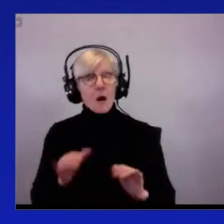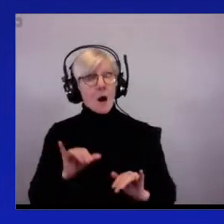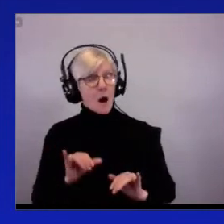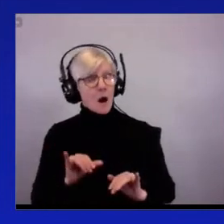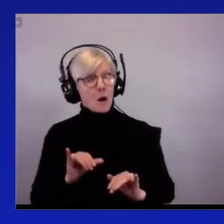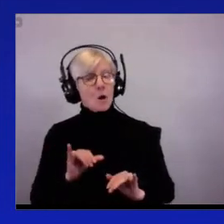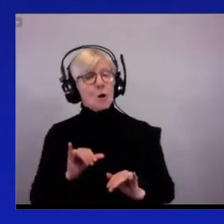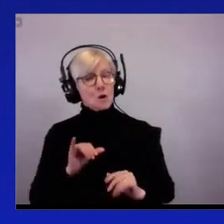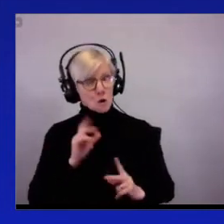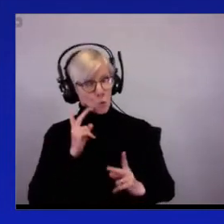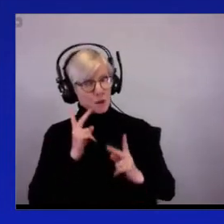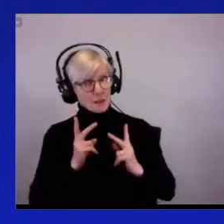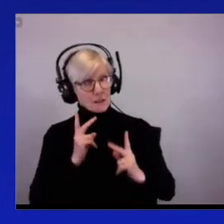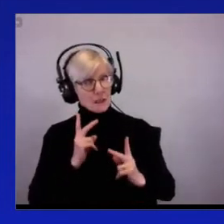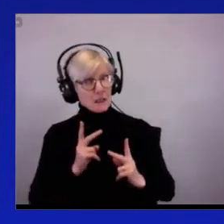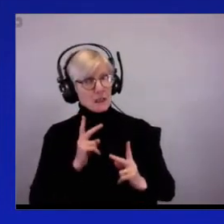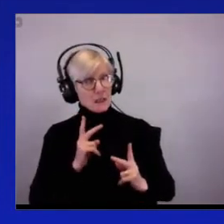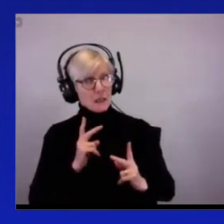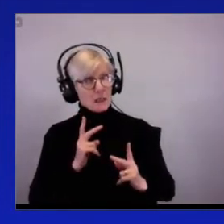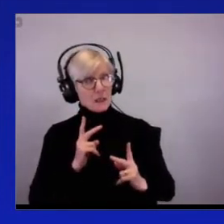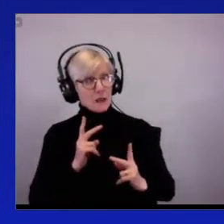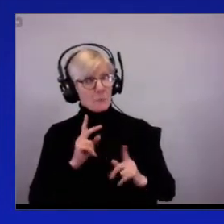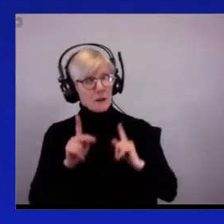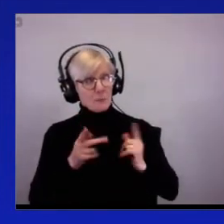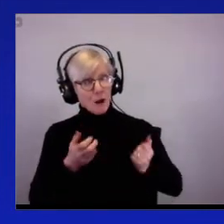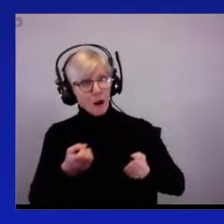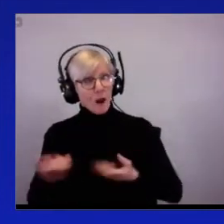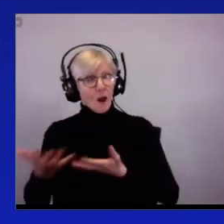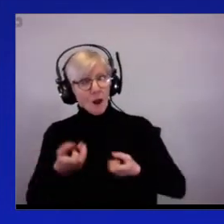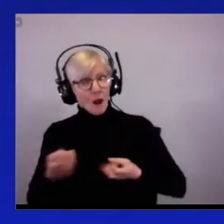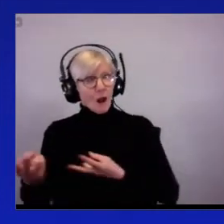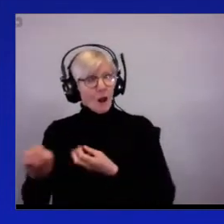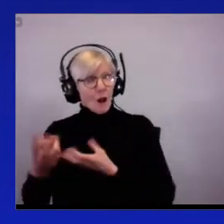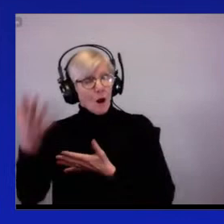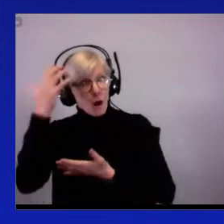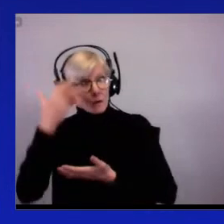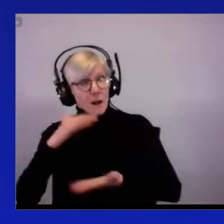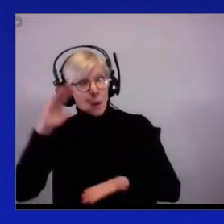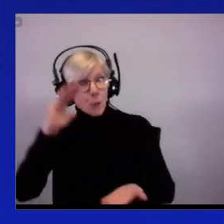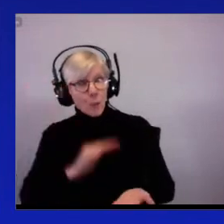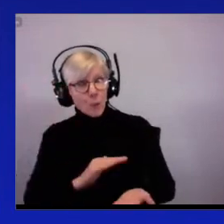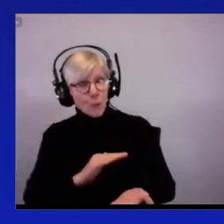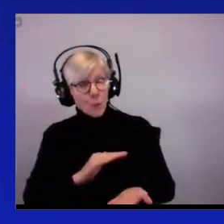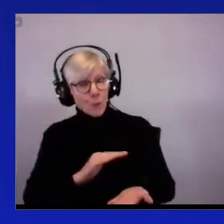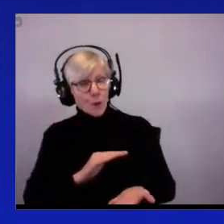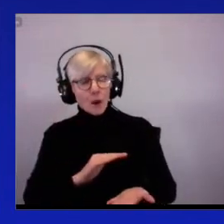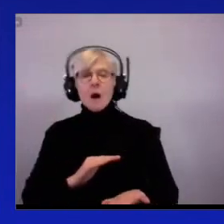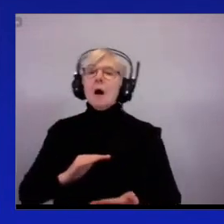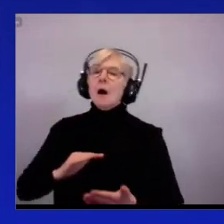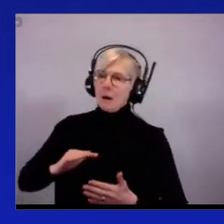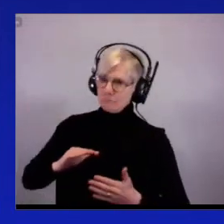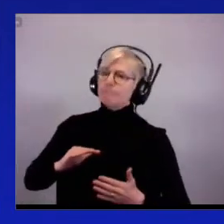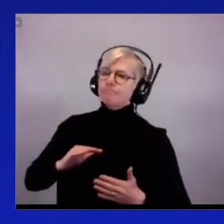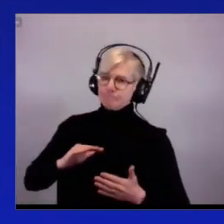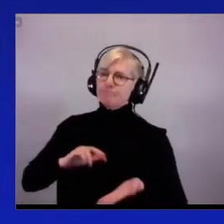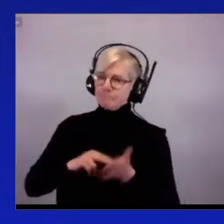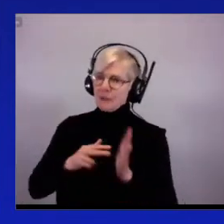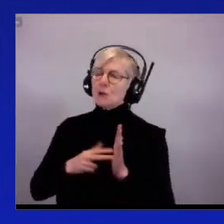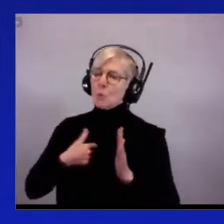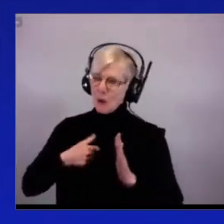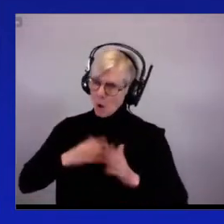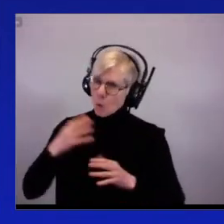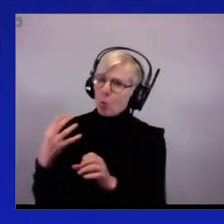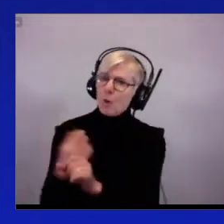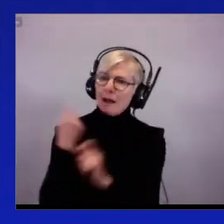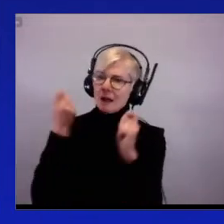not have the same level of hospitalizations, that is what's been a struggle. That's been behind a lot of